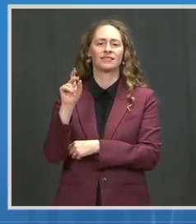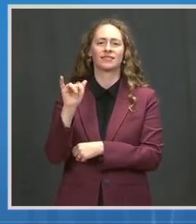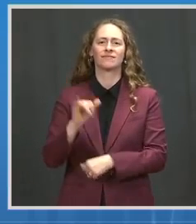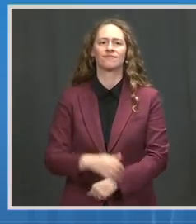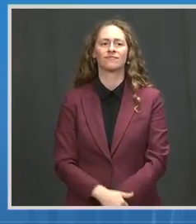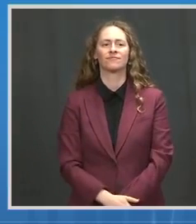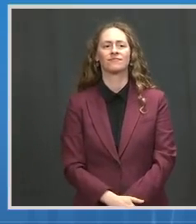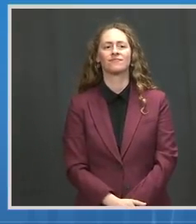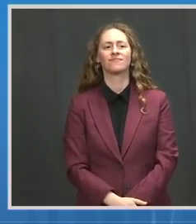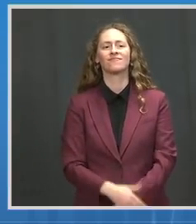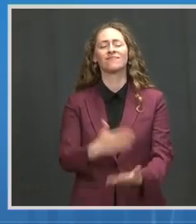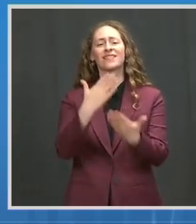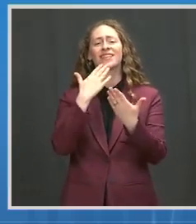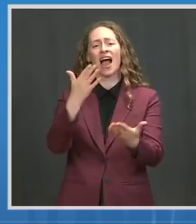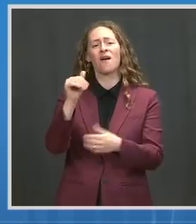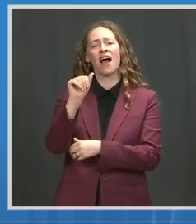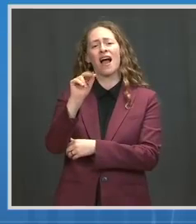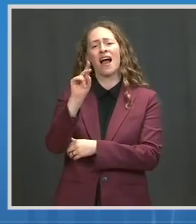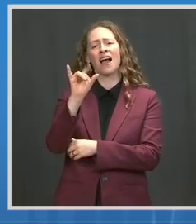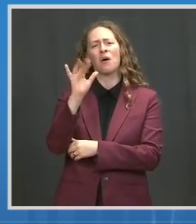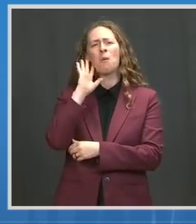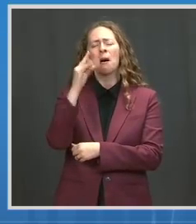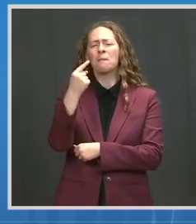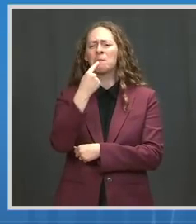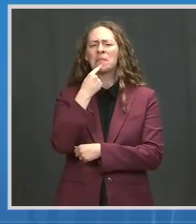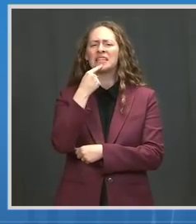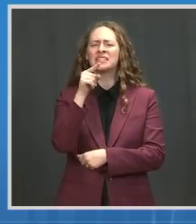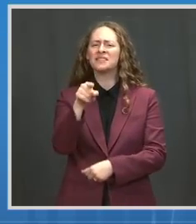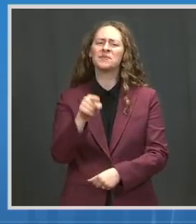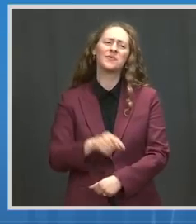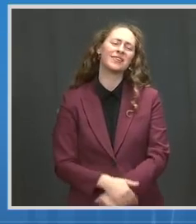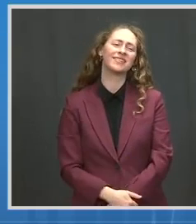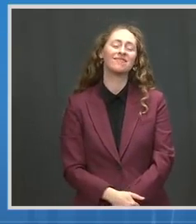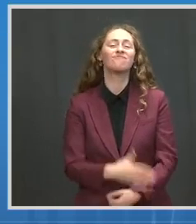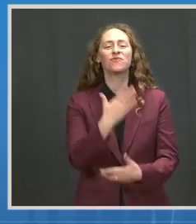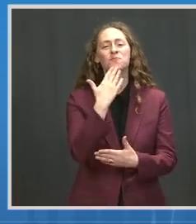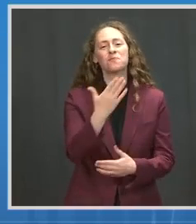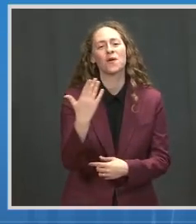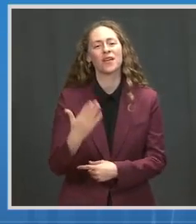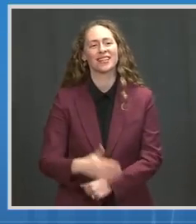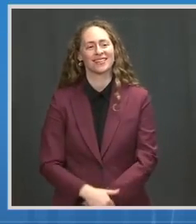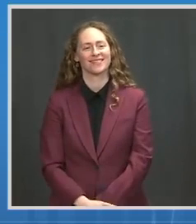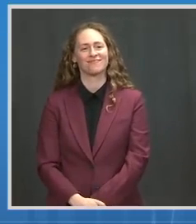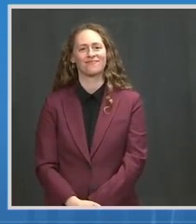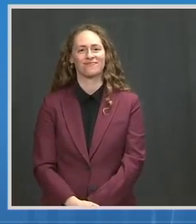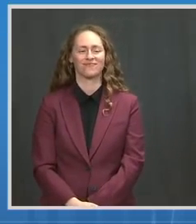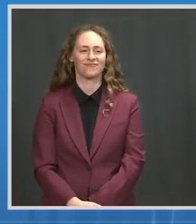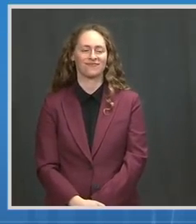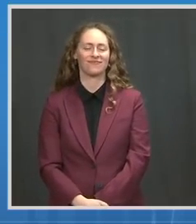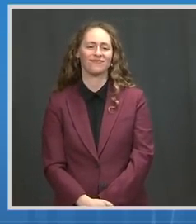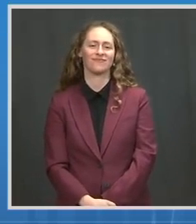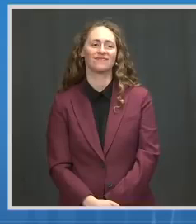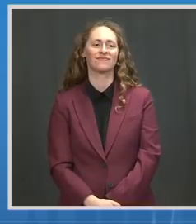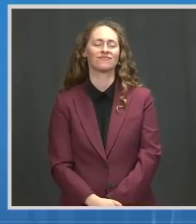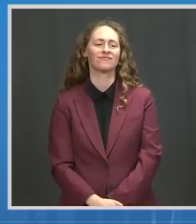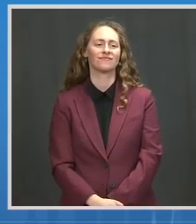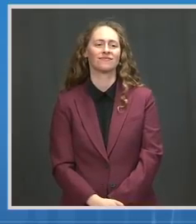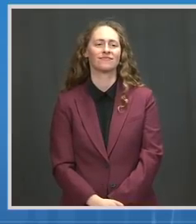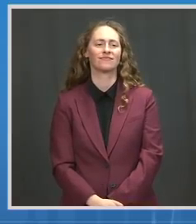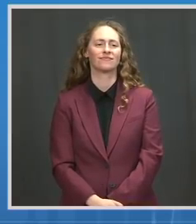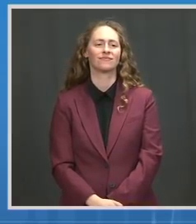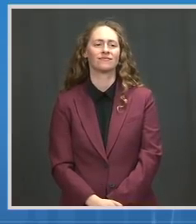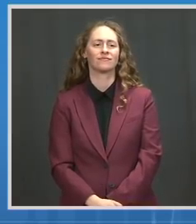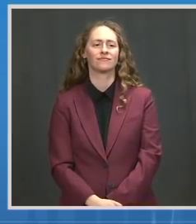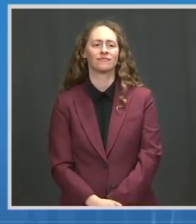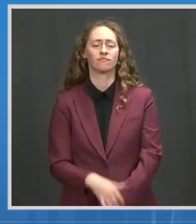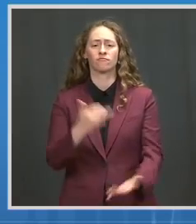dearly missed in this venue and across. Good morning to everyone. I'm pleased to be back with you today. As far as the data,